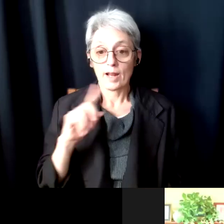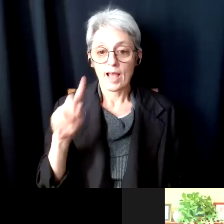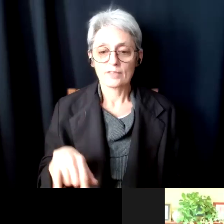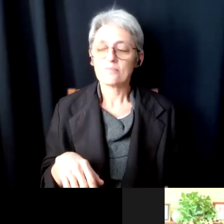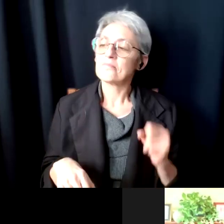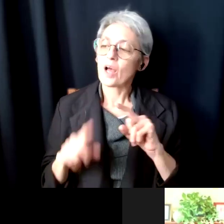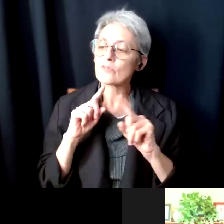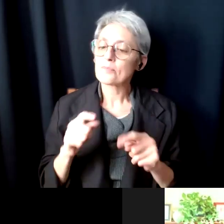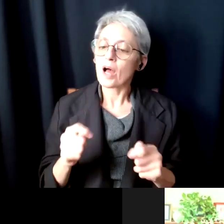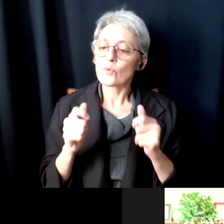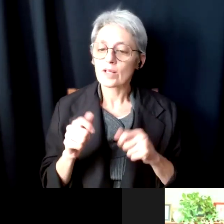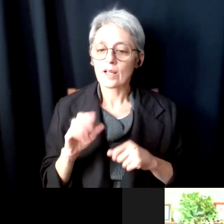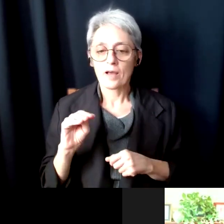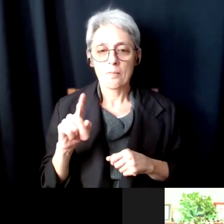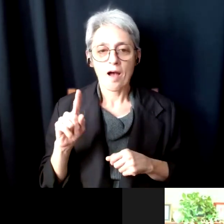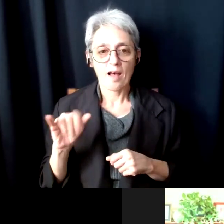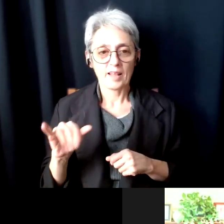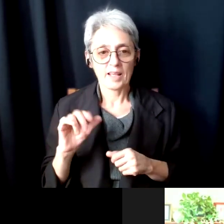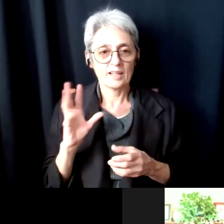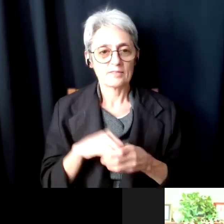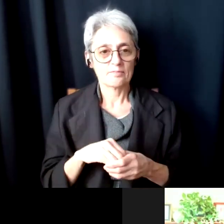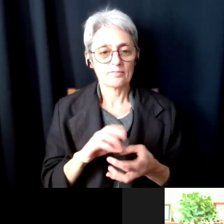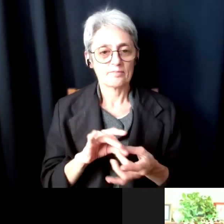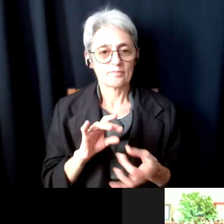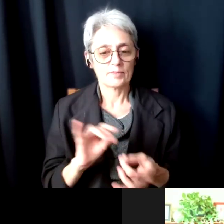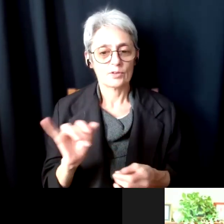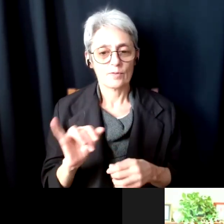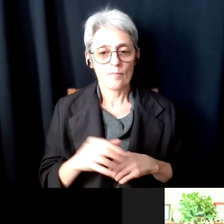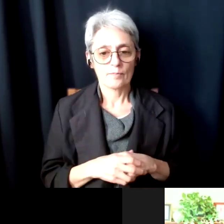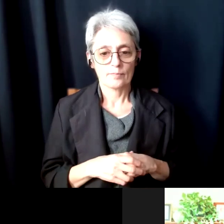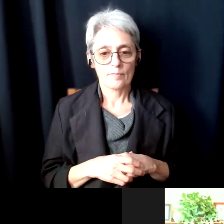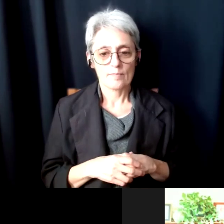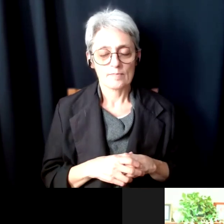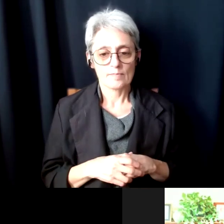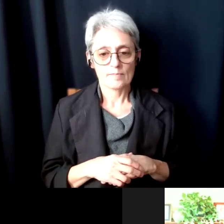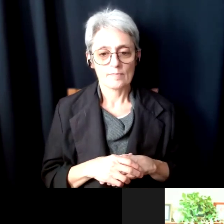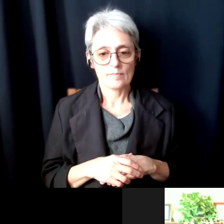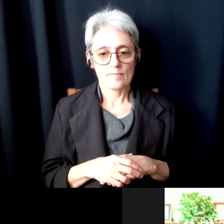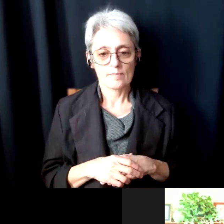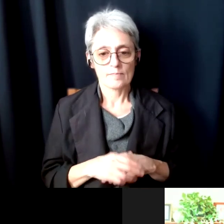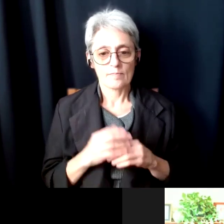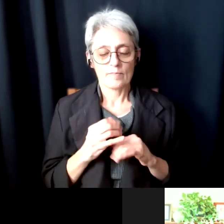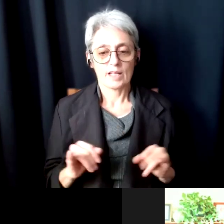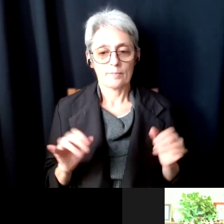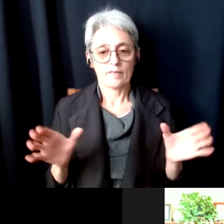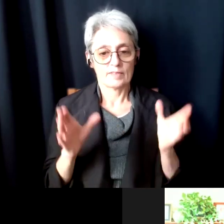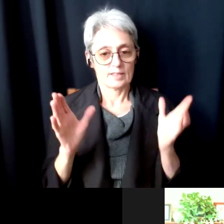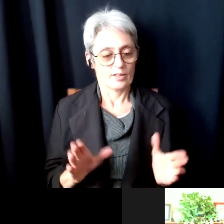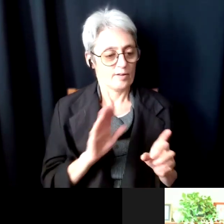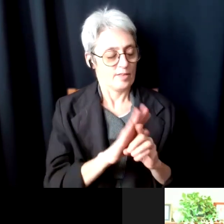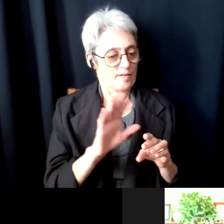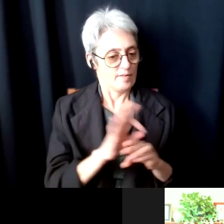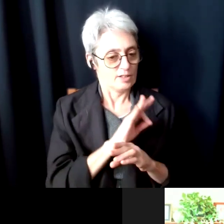and then Molly will want to jump in as well. The function of independent facilitators is part